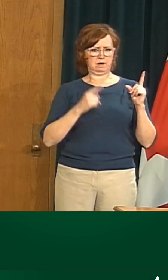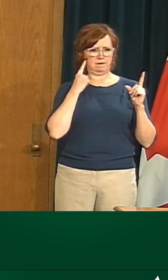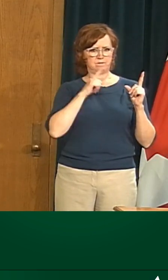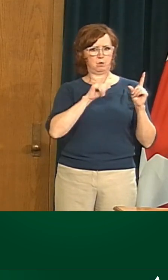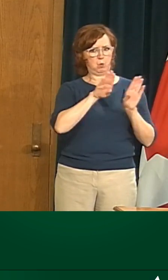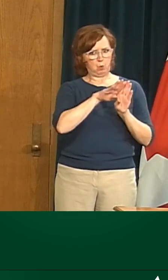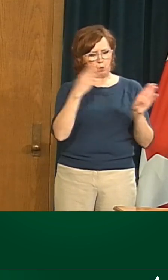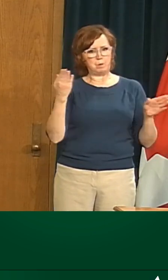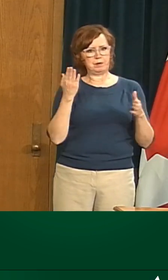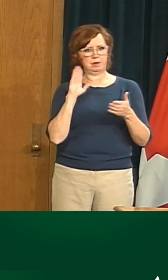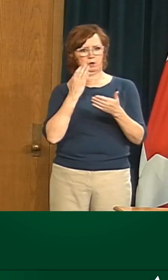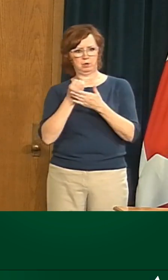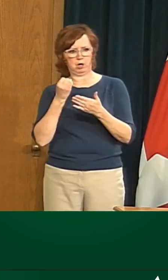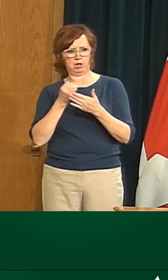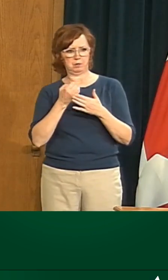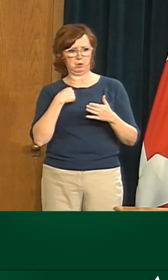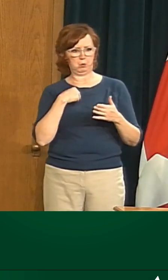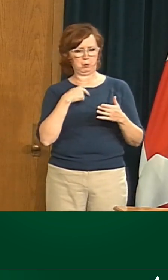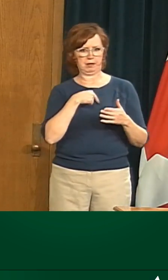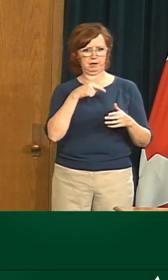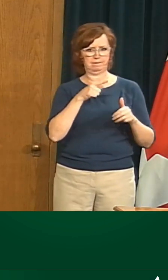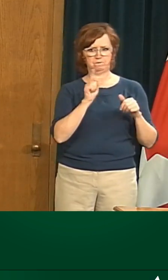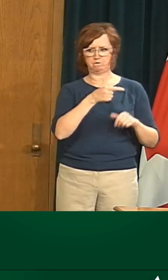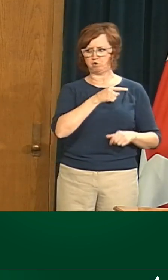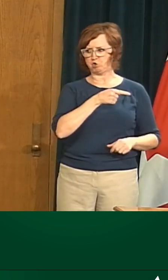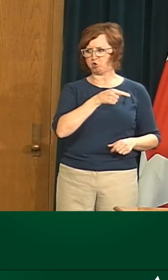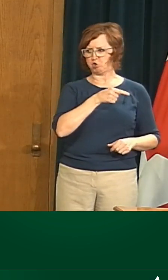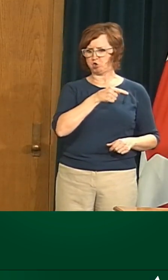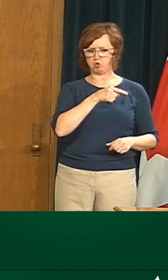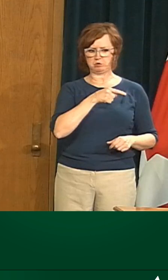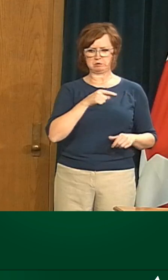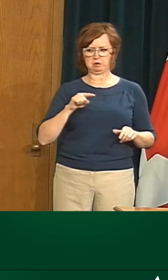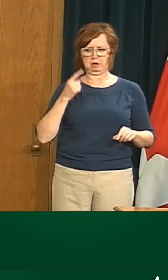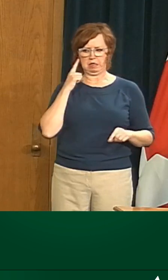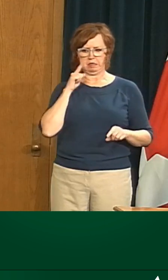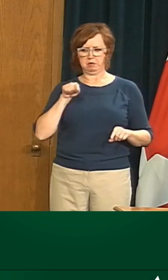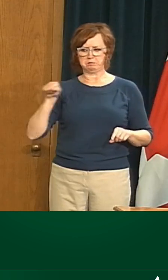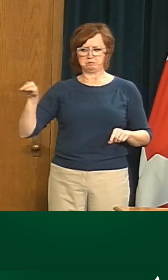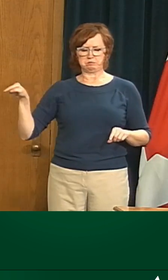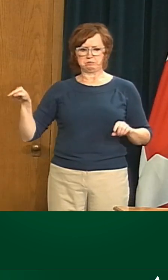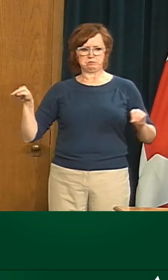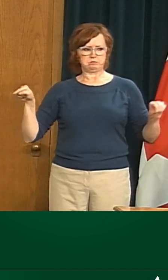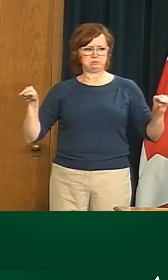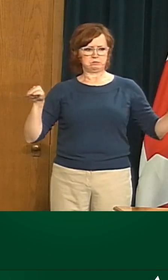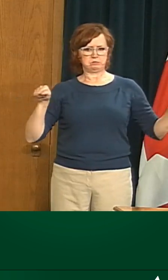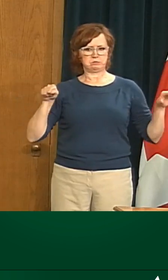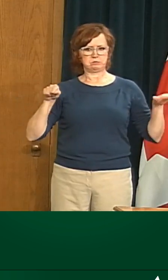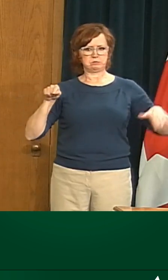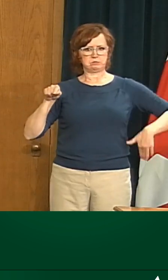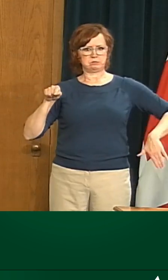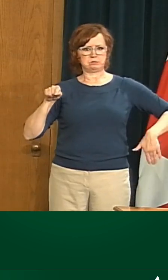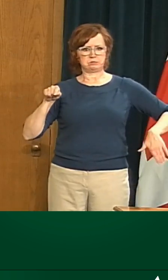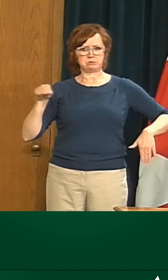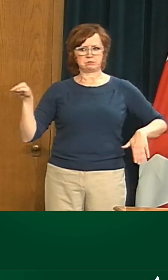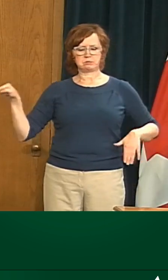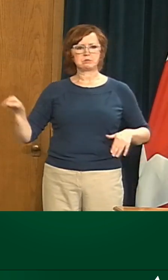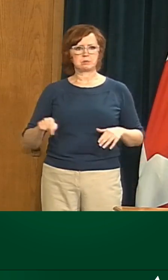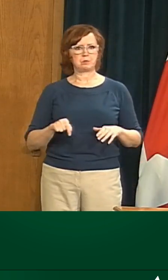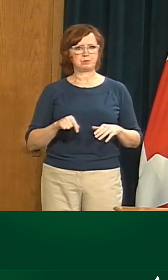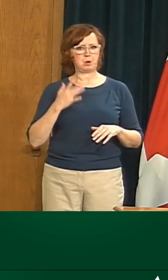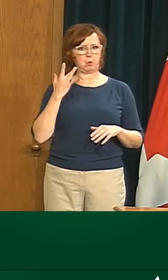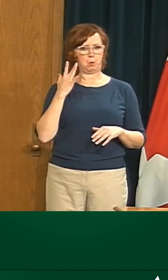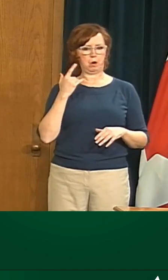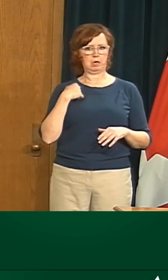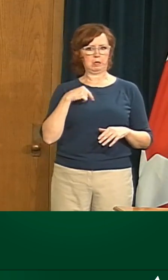Why take the risk of being the first instead of waiting and seeing what happens in